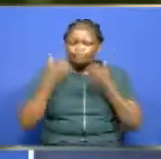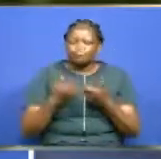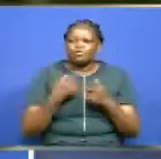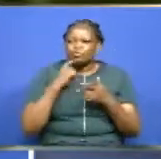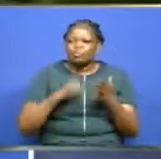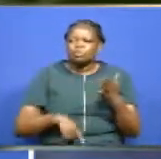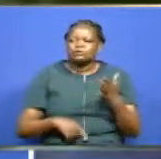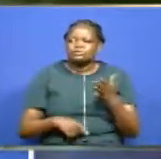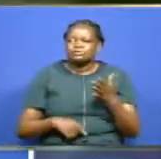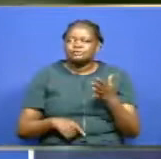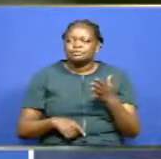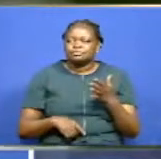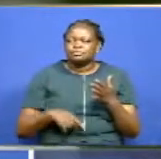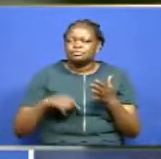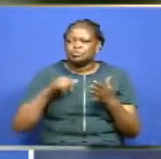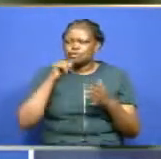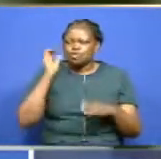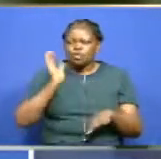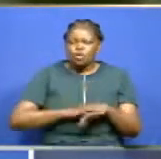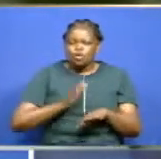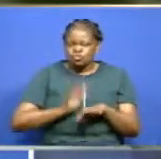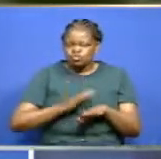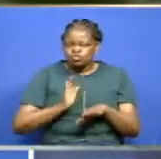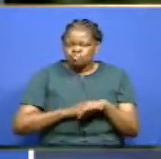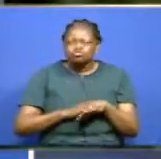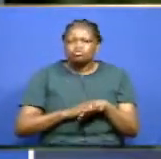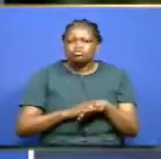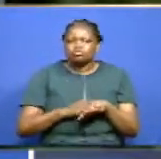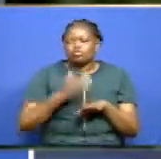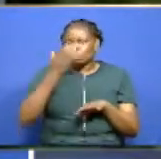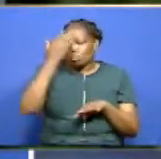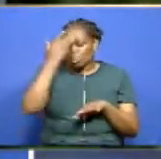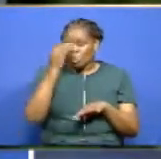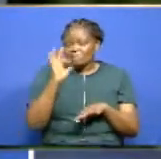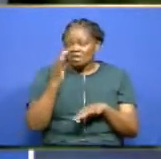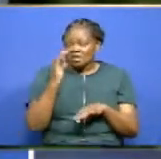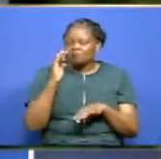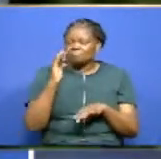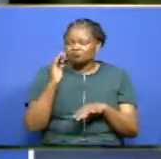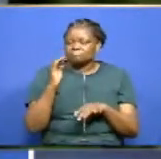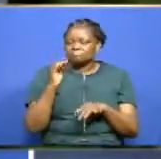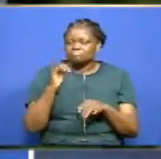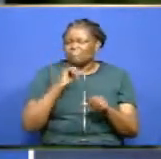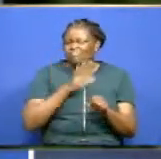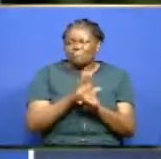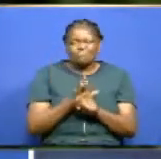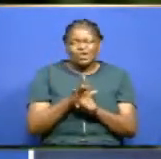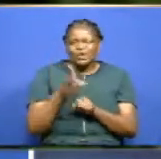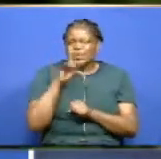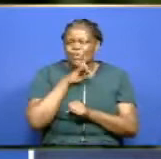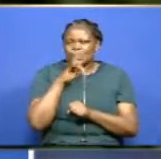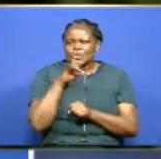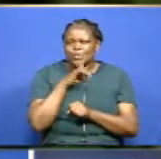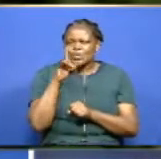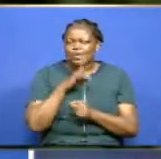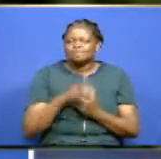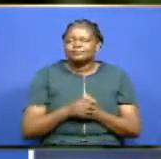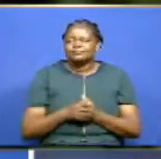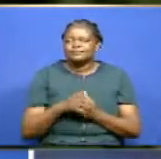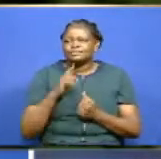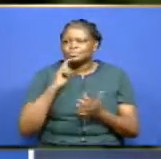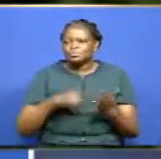drop the guard in the face of the third wave of COVID-19. The Interfaith Council also wants churches to strictly ensure